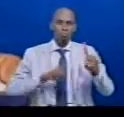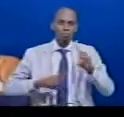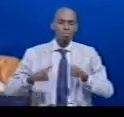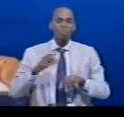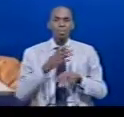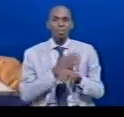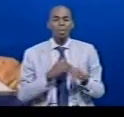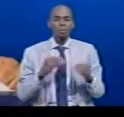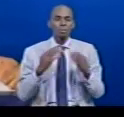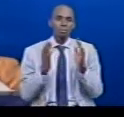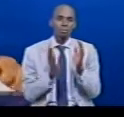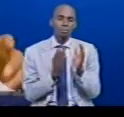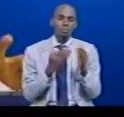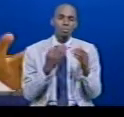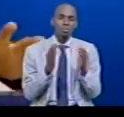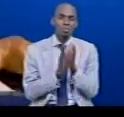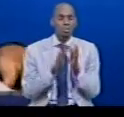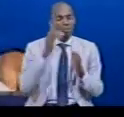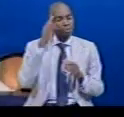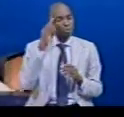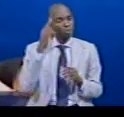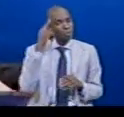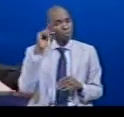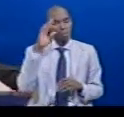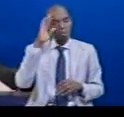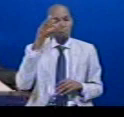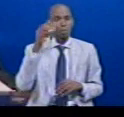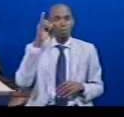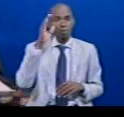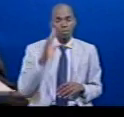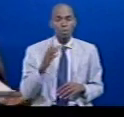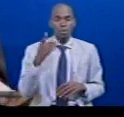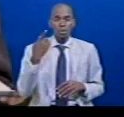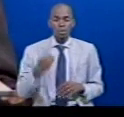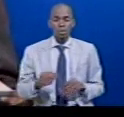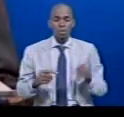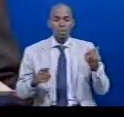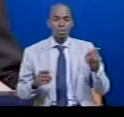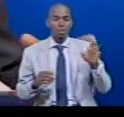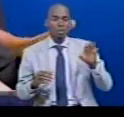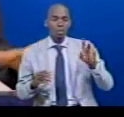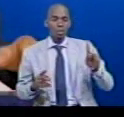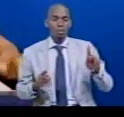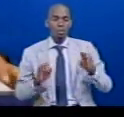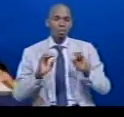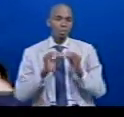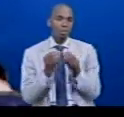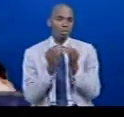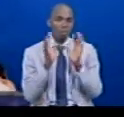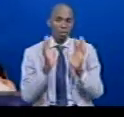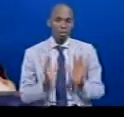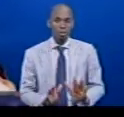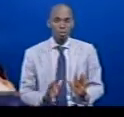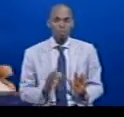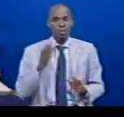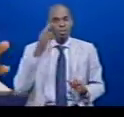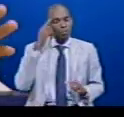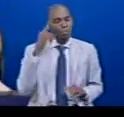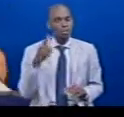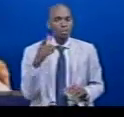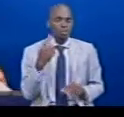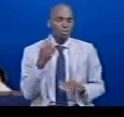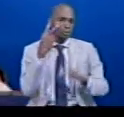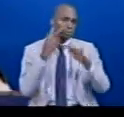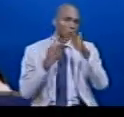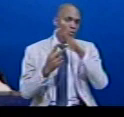of God, the GCK convener, the convener of GCK, for the vision of GCK and how God